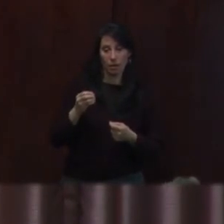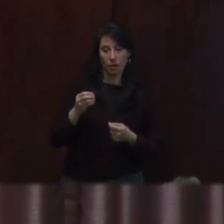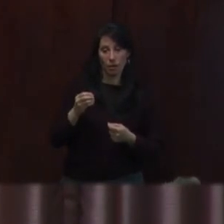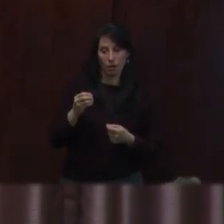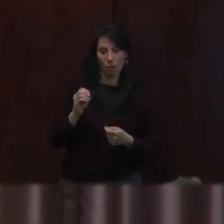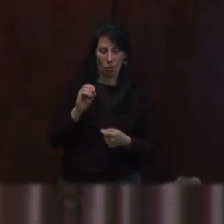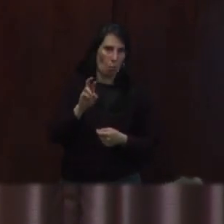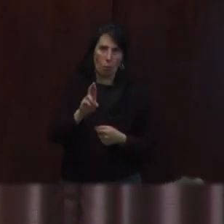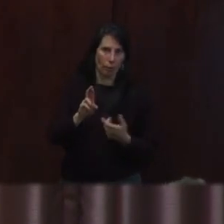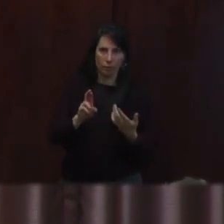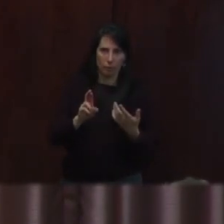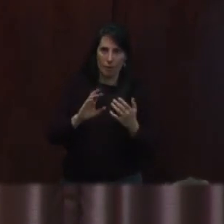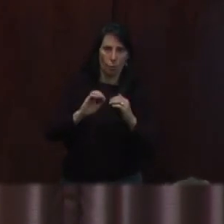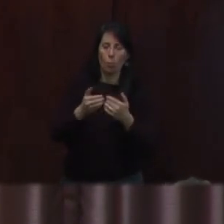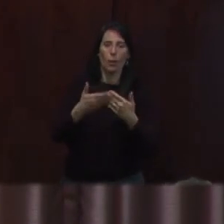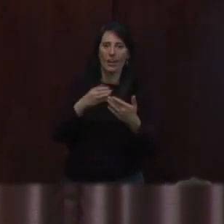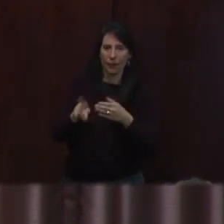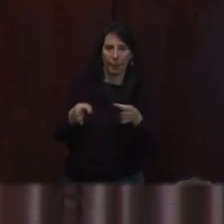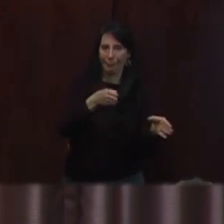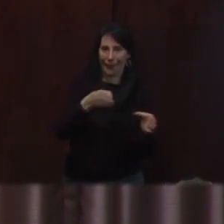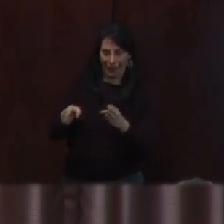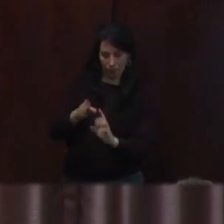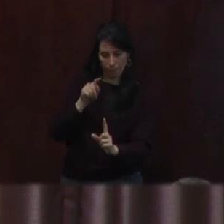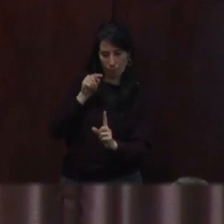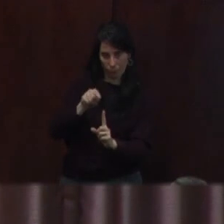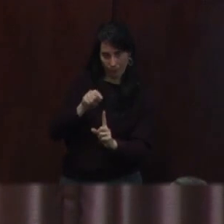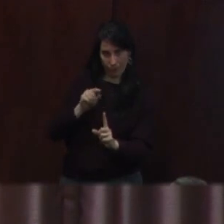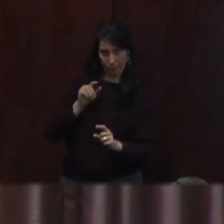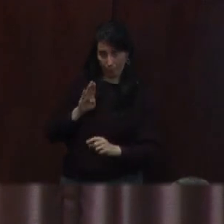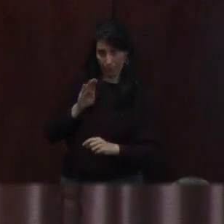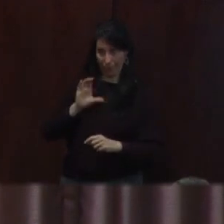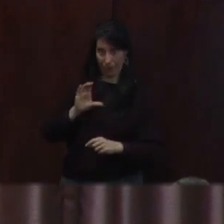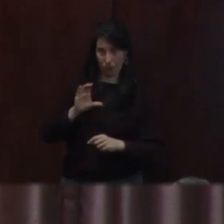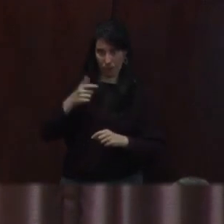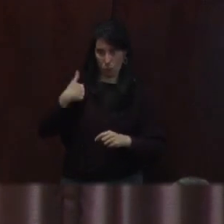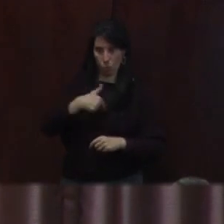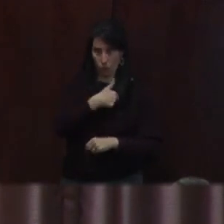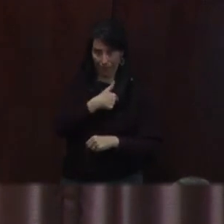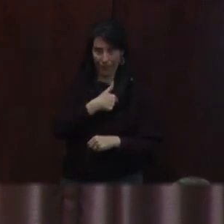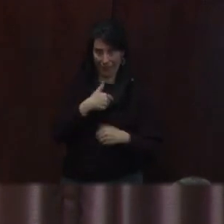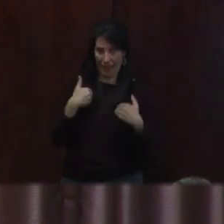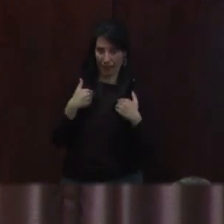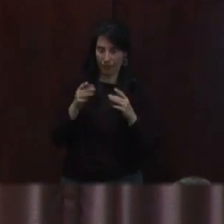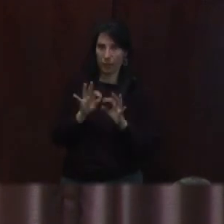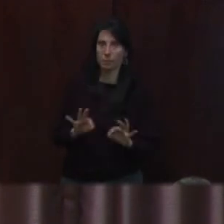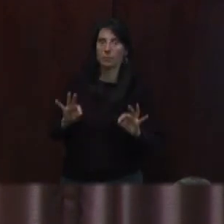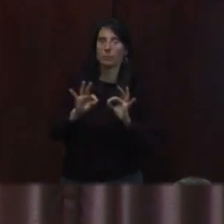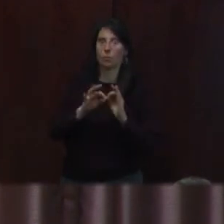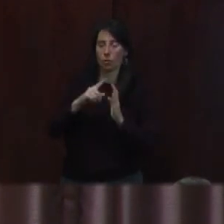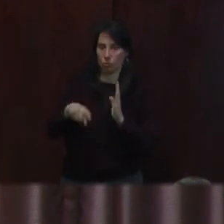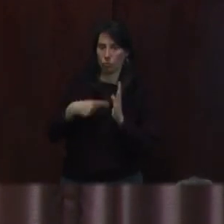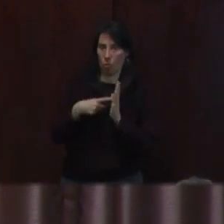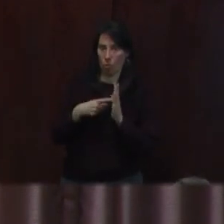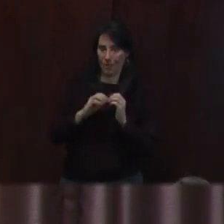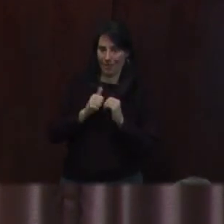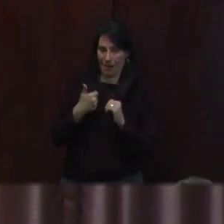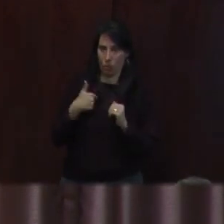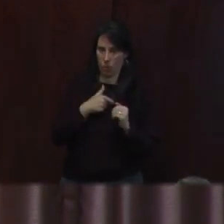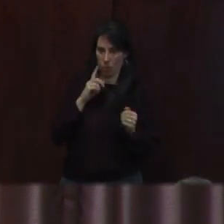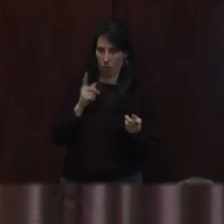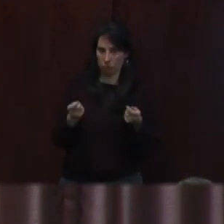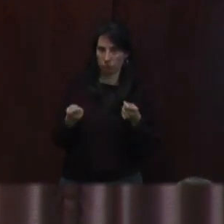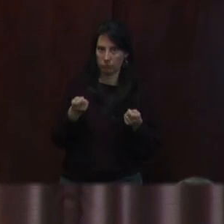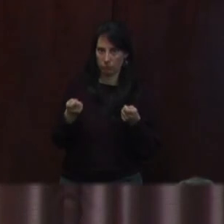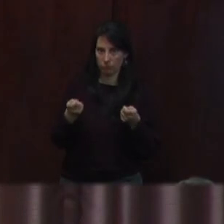playing a central key leadership role. Correct. In how this is actually going to move. And in fact, probably the largest